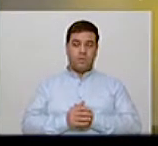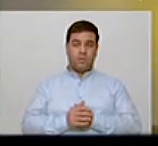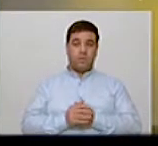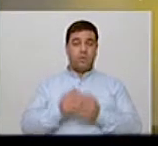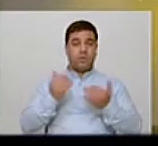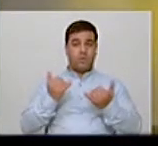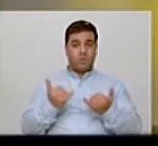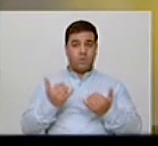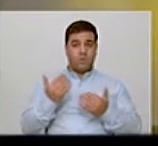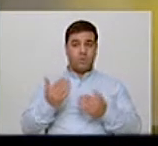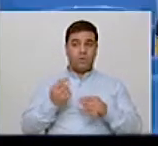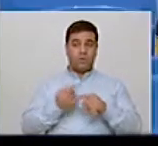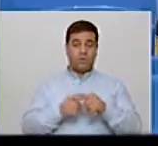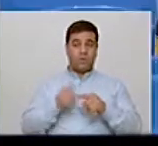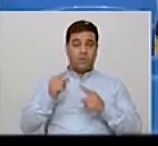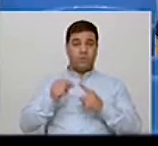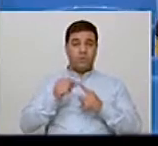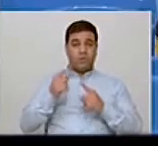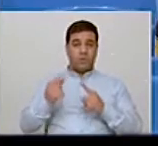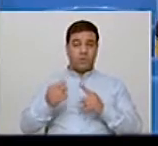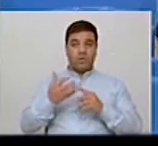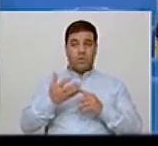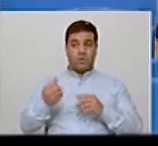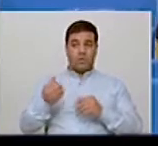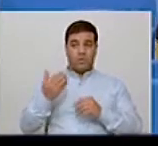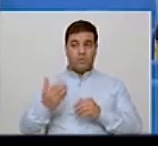Endi bu barklarni olib